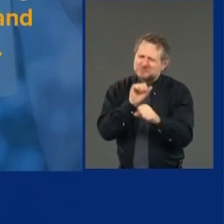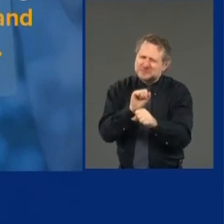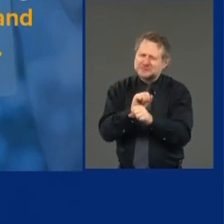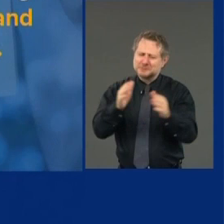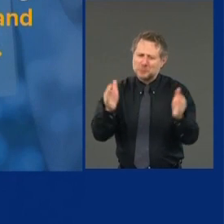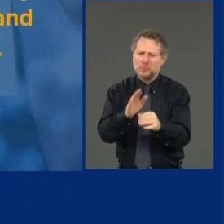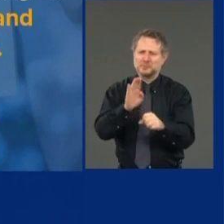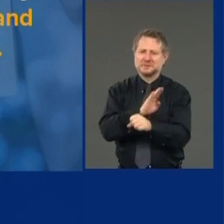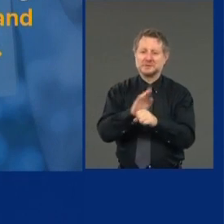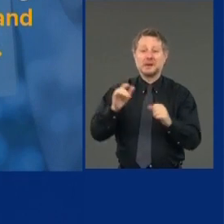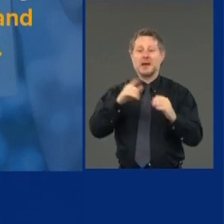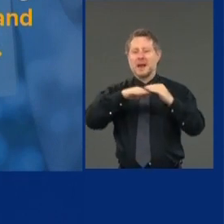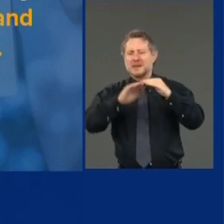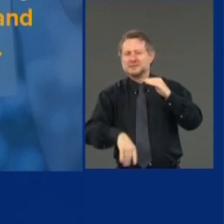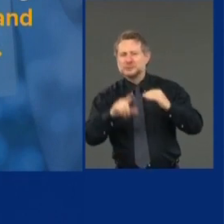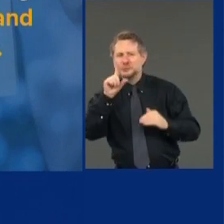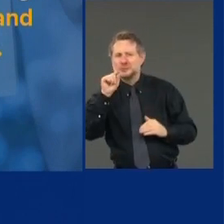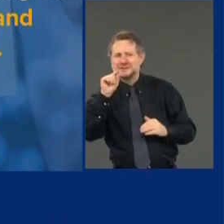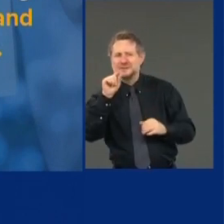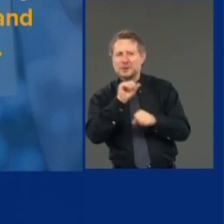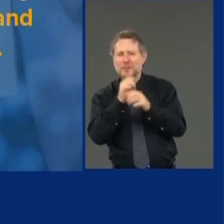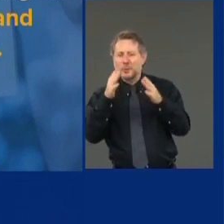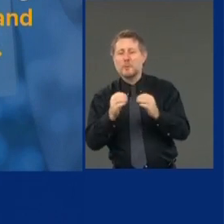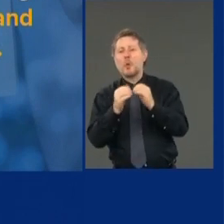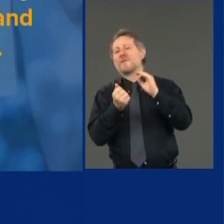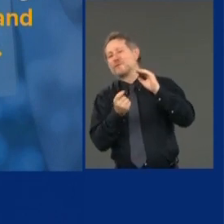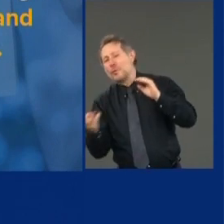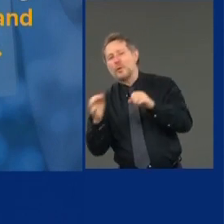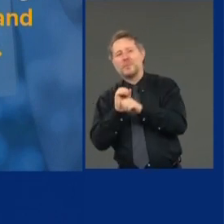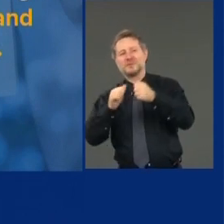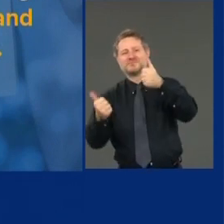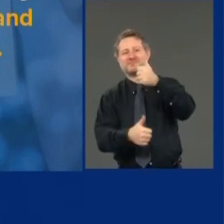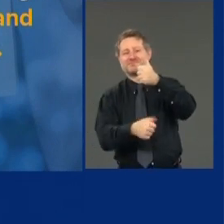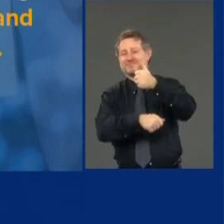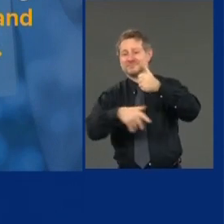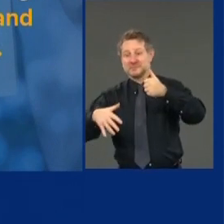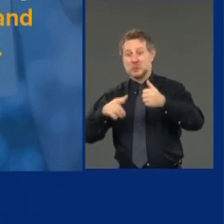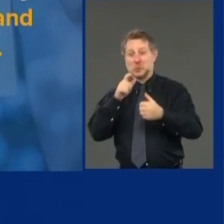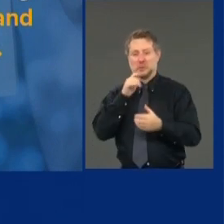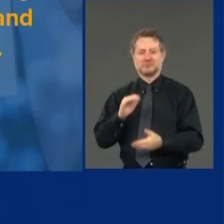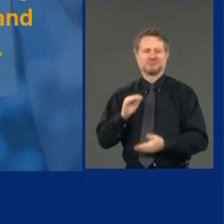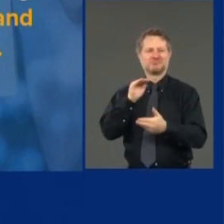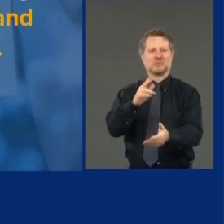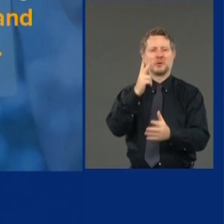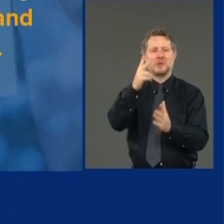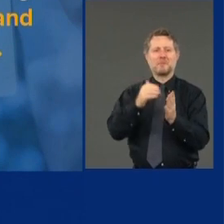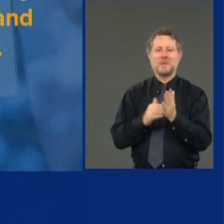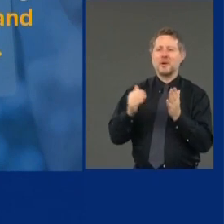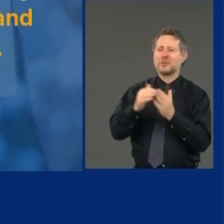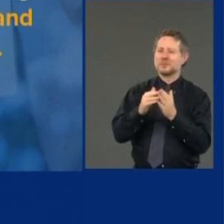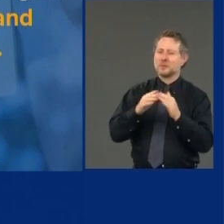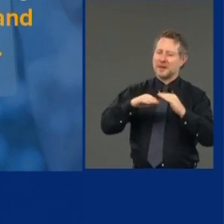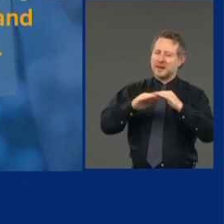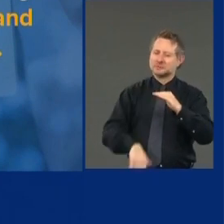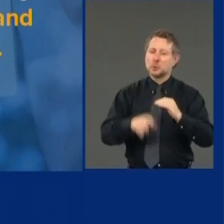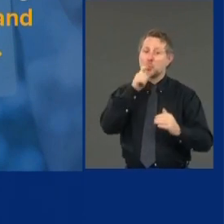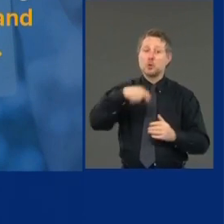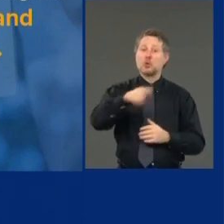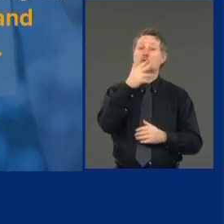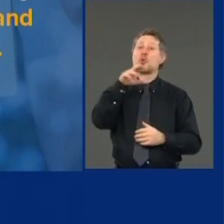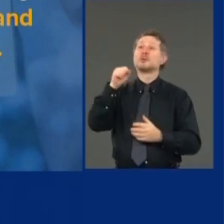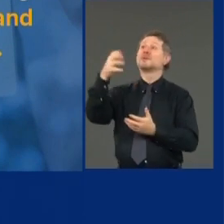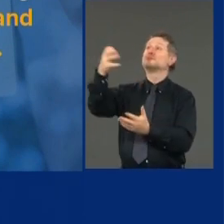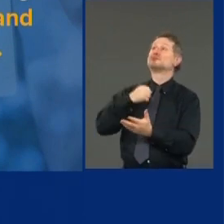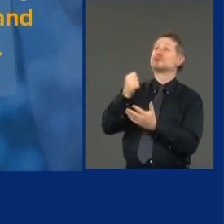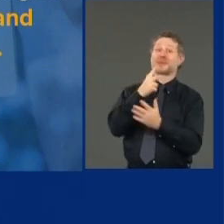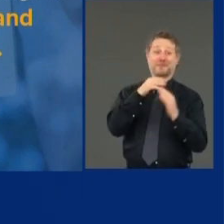or fewer employees, less than $3 million in gross revenues. People who are interested in participating in